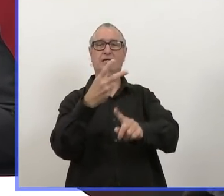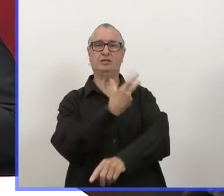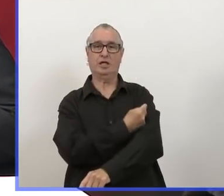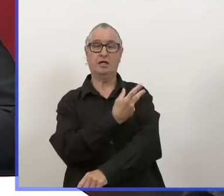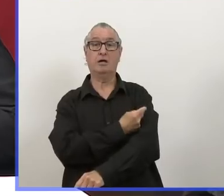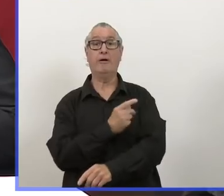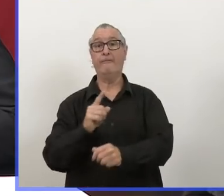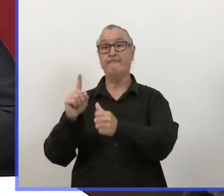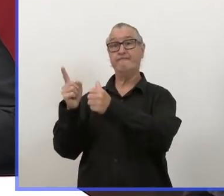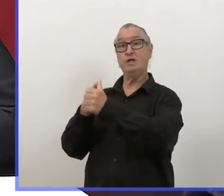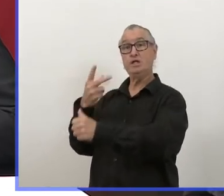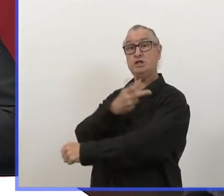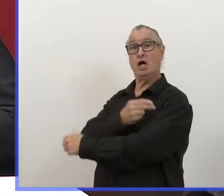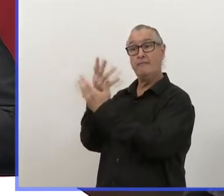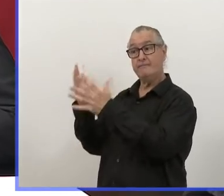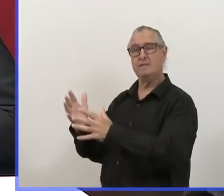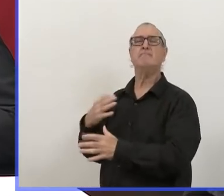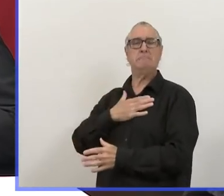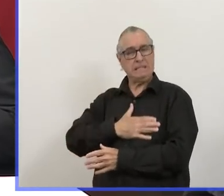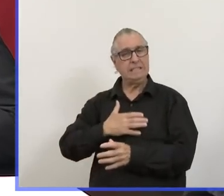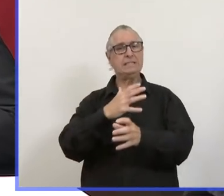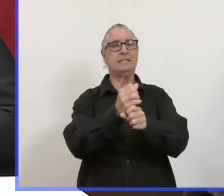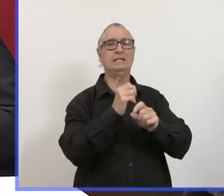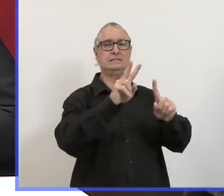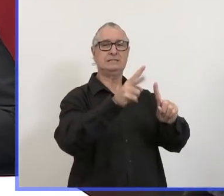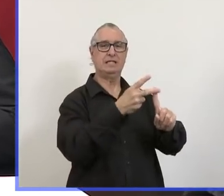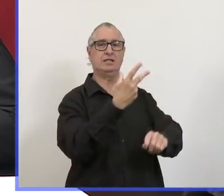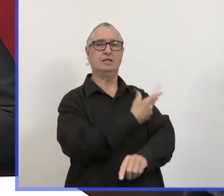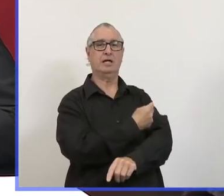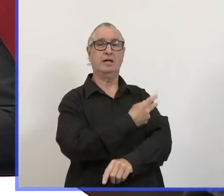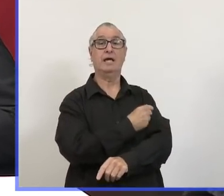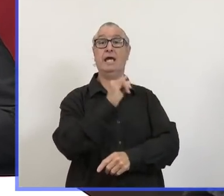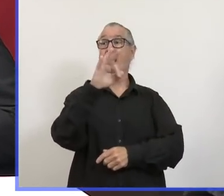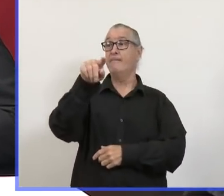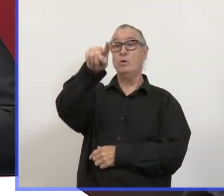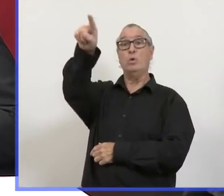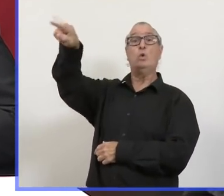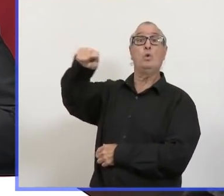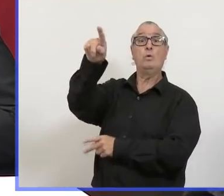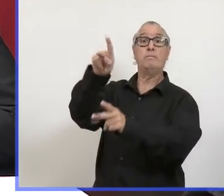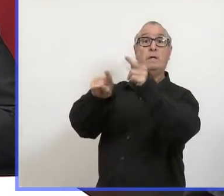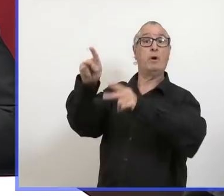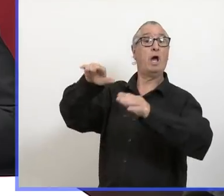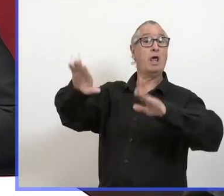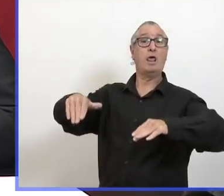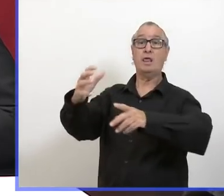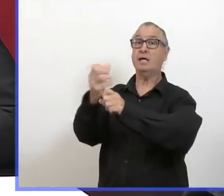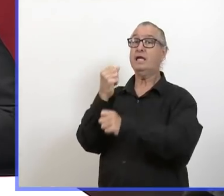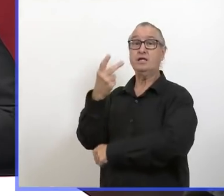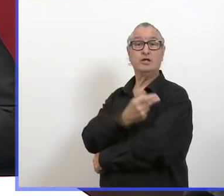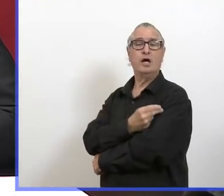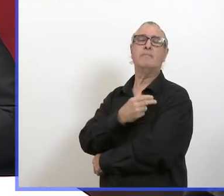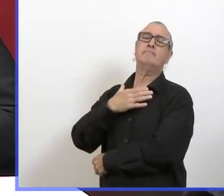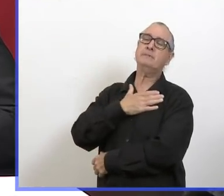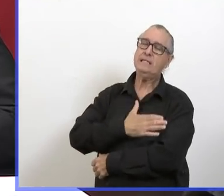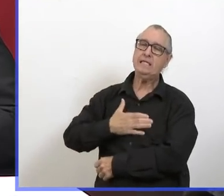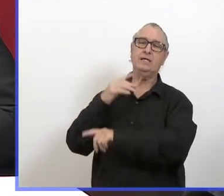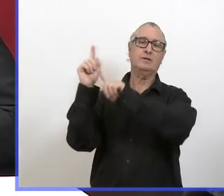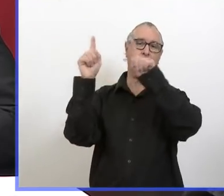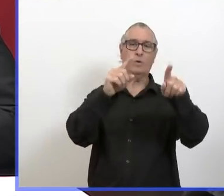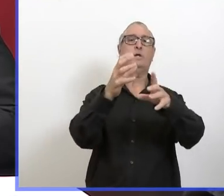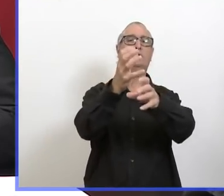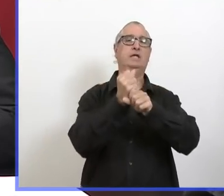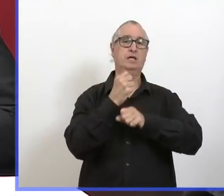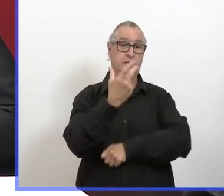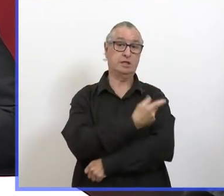dose. For our ability as Manitobans to manage COVID, you know, to limit the restrictions